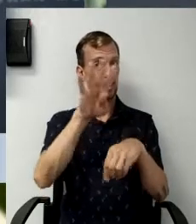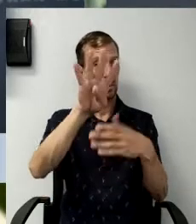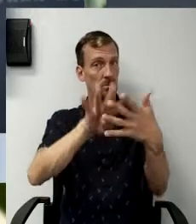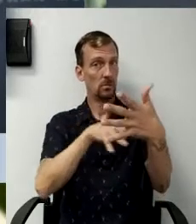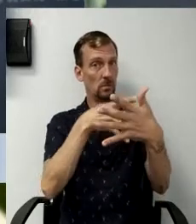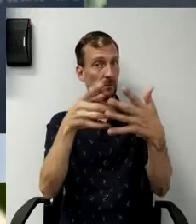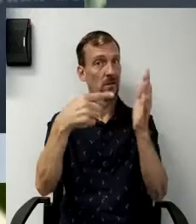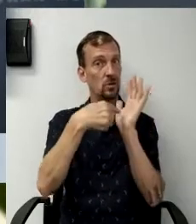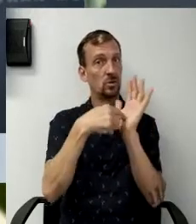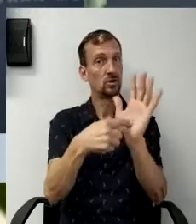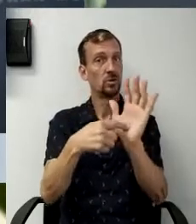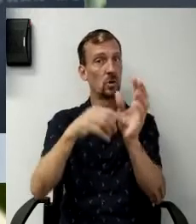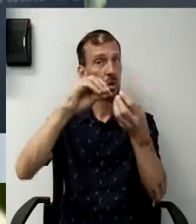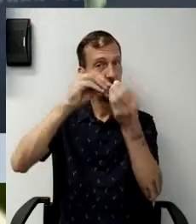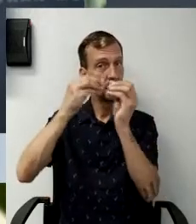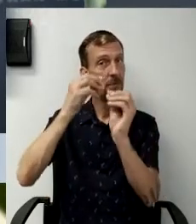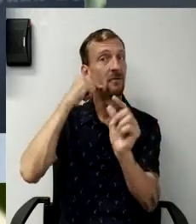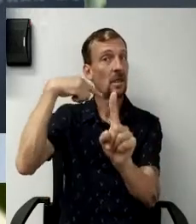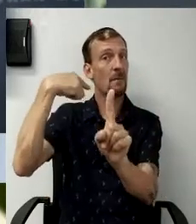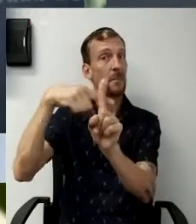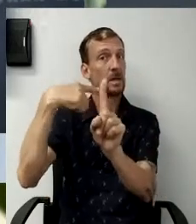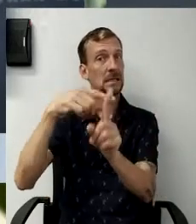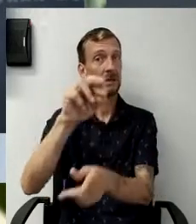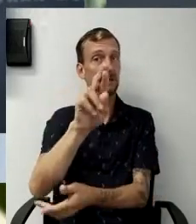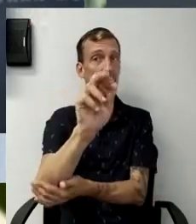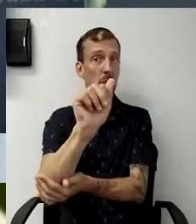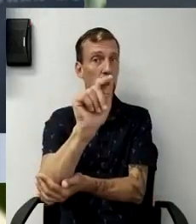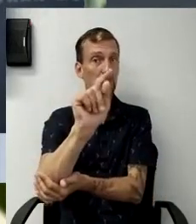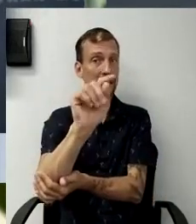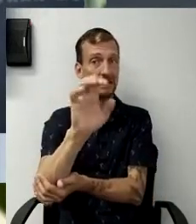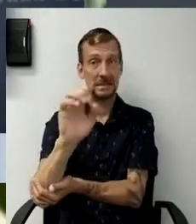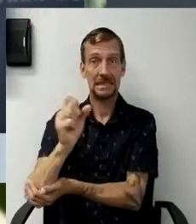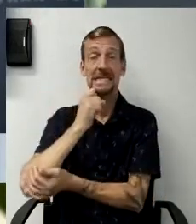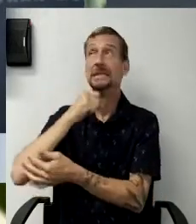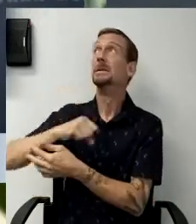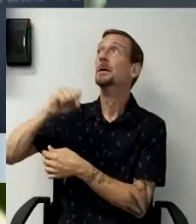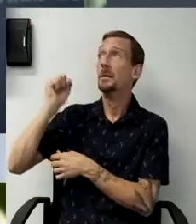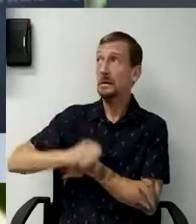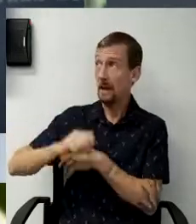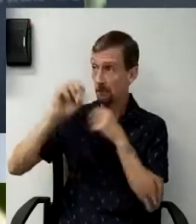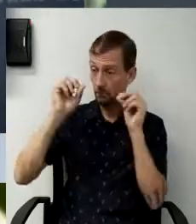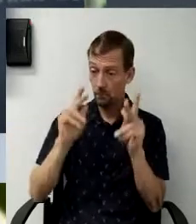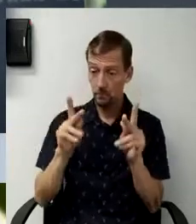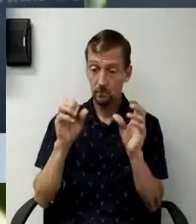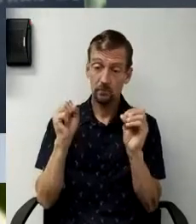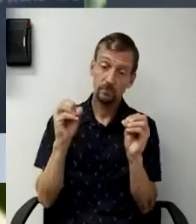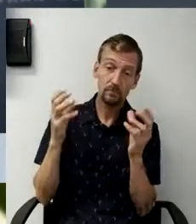graphic that are used to configure the positivity rate? Yeah, so